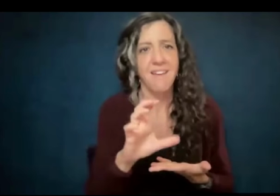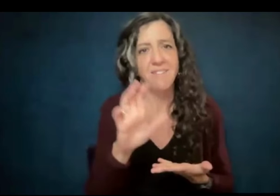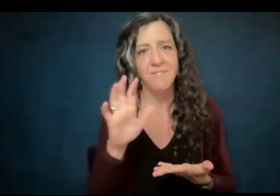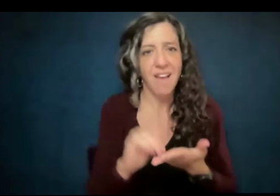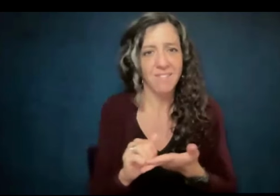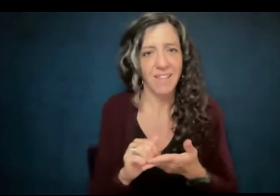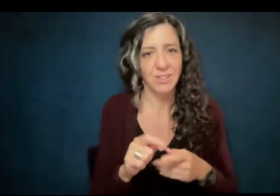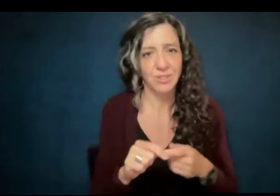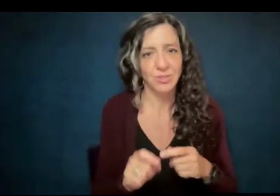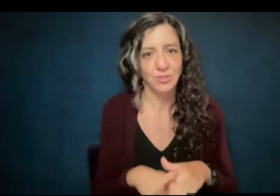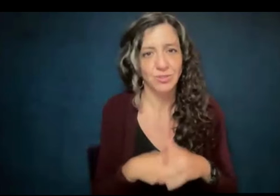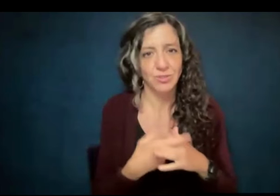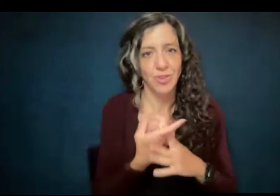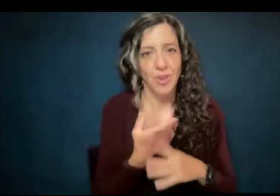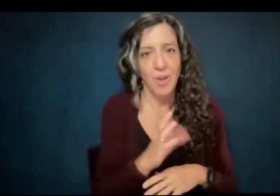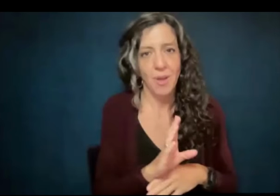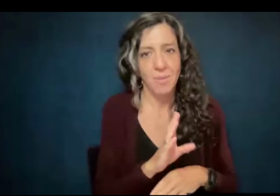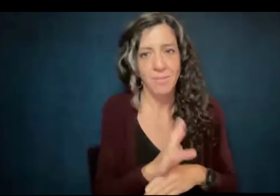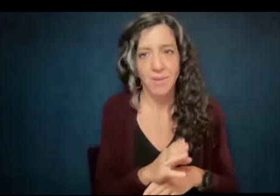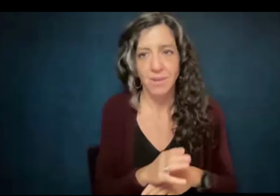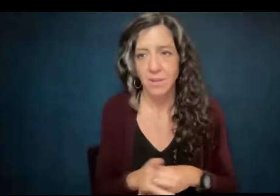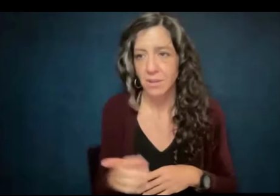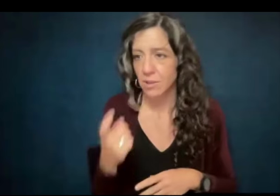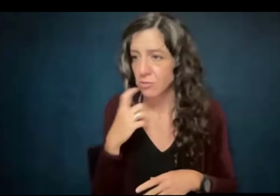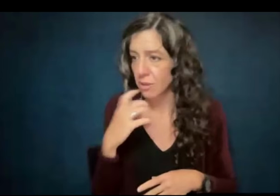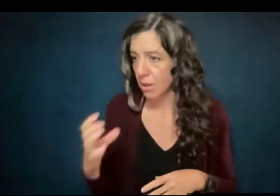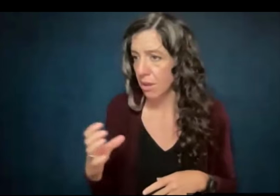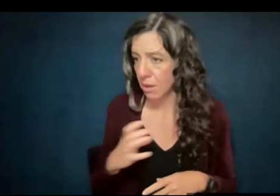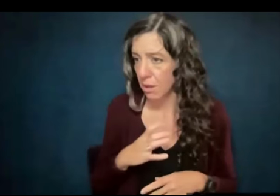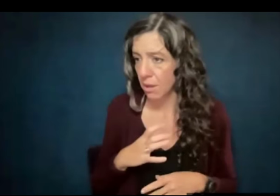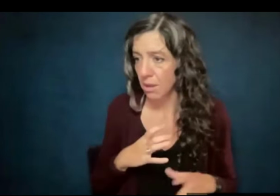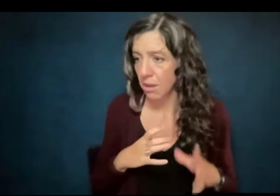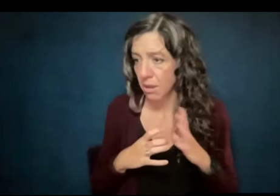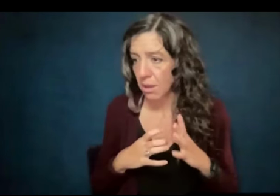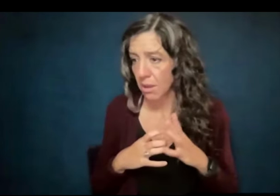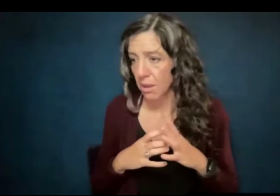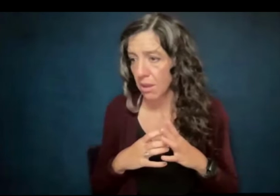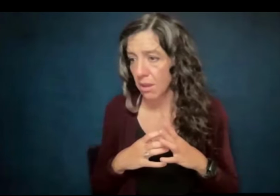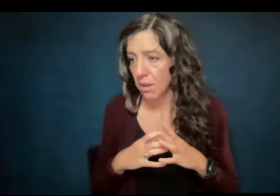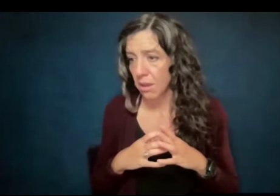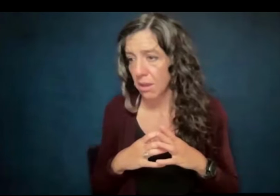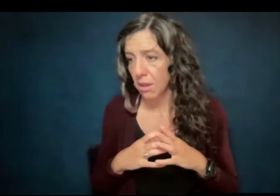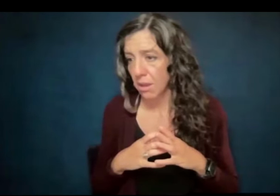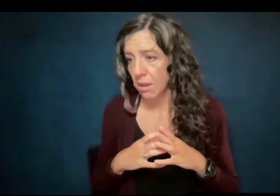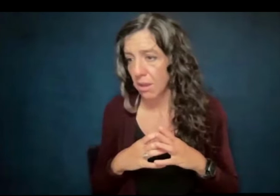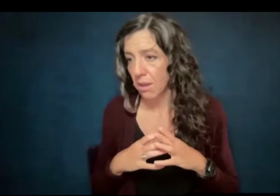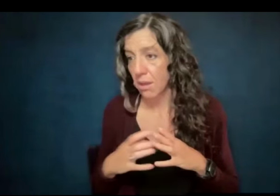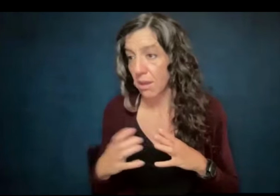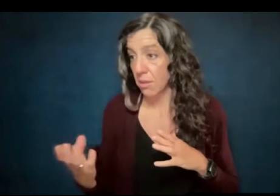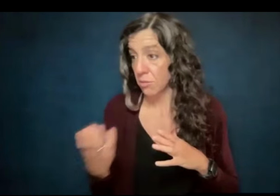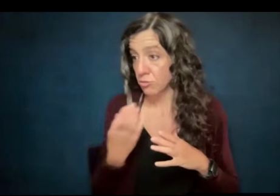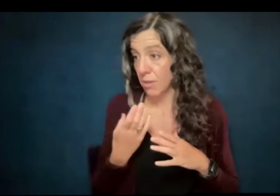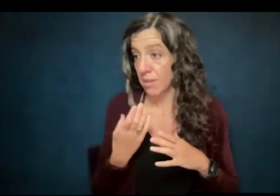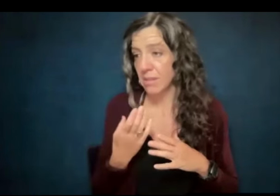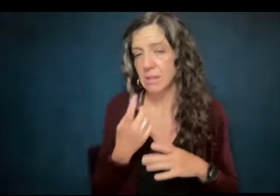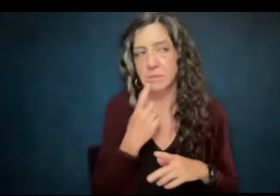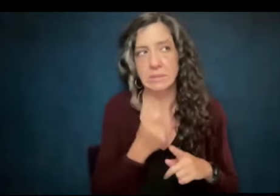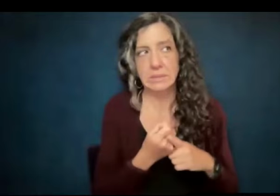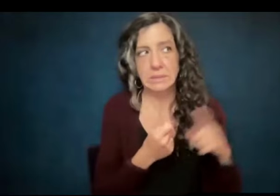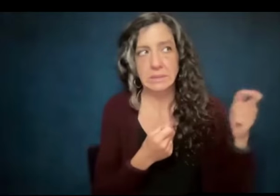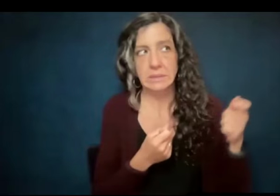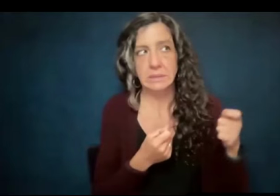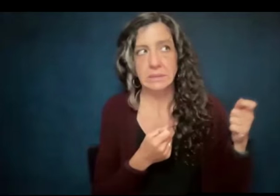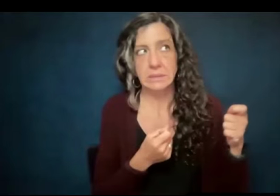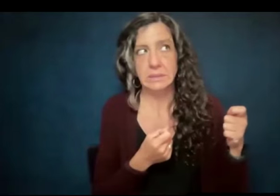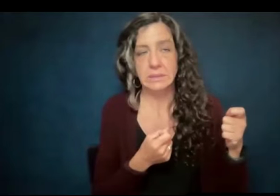your business." Well, if she just gave me $5,000 directly, it would impact my SSI payment and I'd be